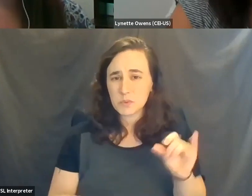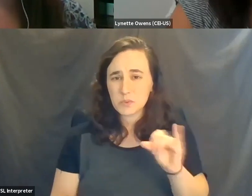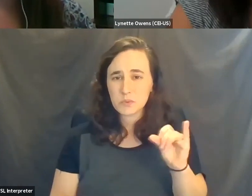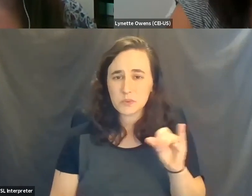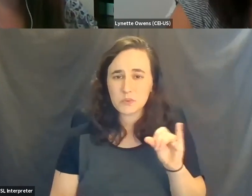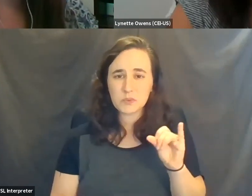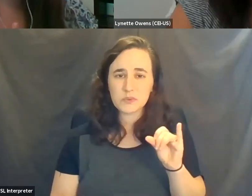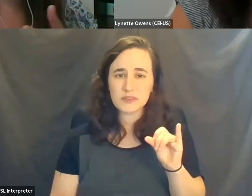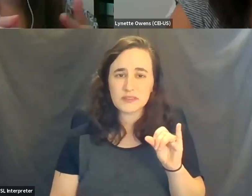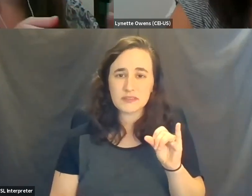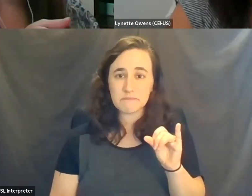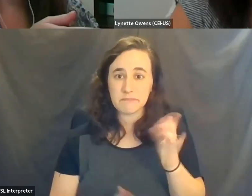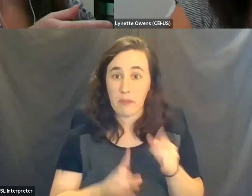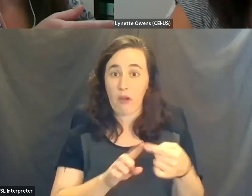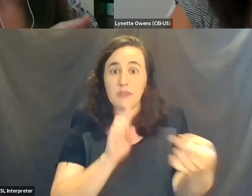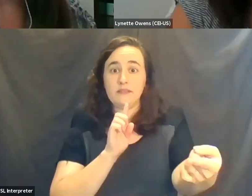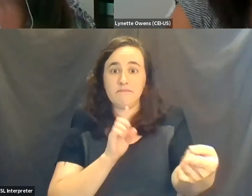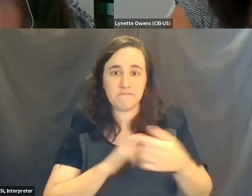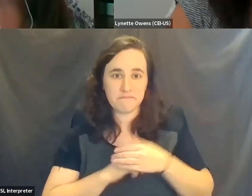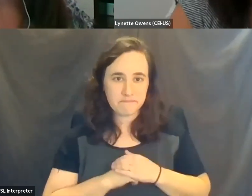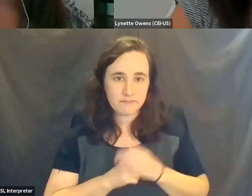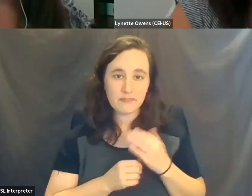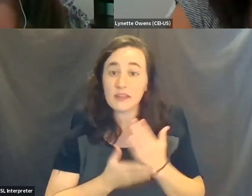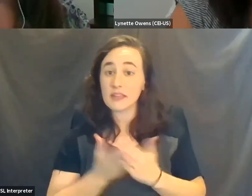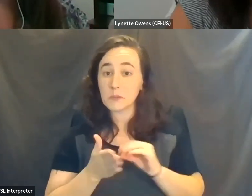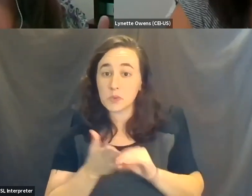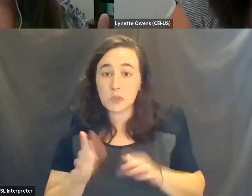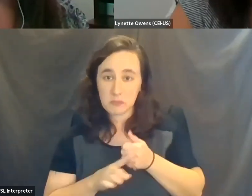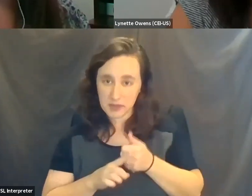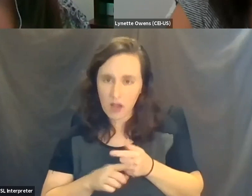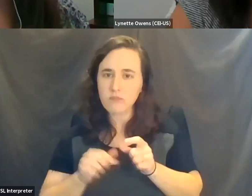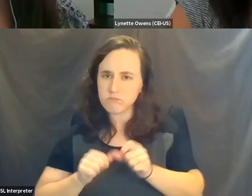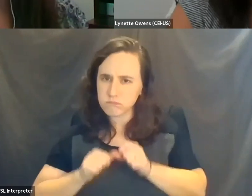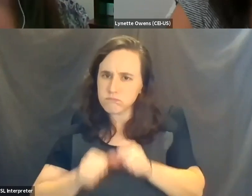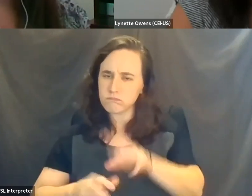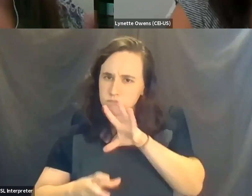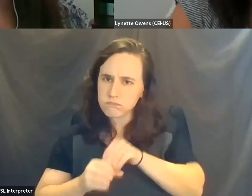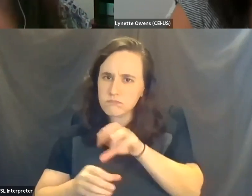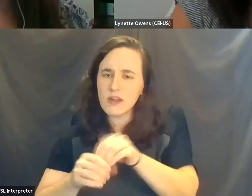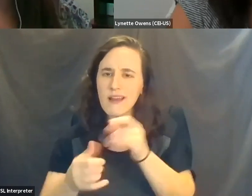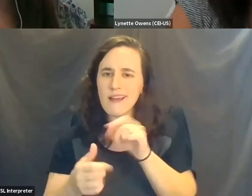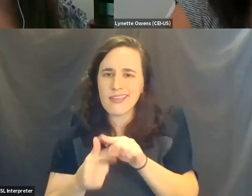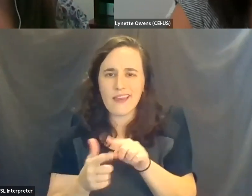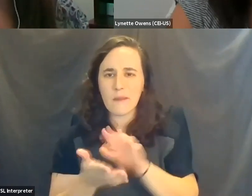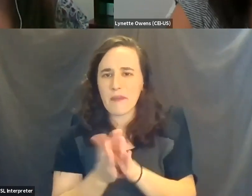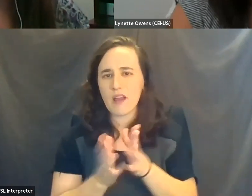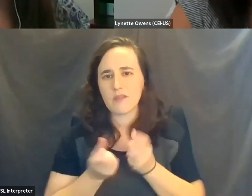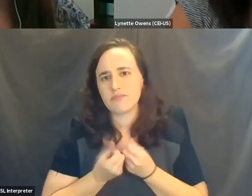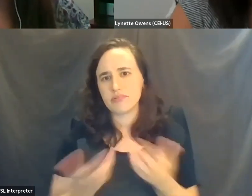In some cases it was the opposite. Like, there were students who were engaged at the beginning, and then it became exhausting. Like, it was exhausting for